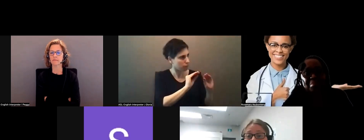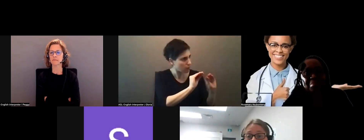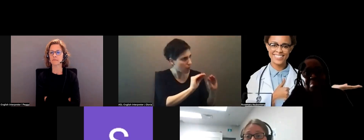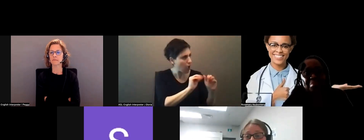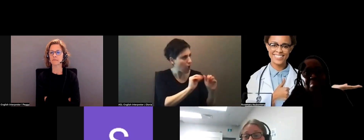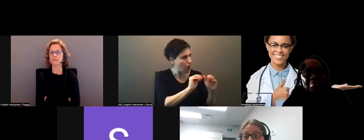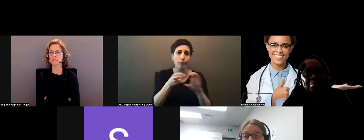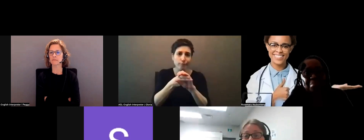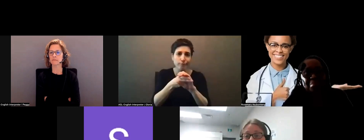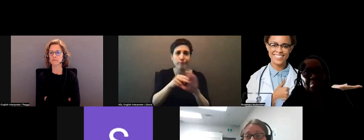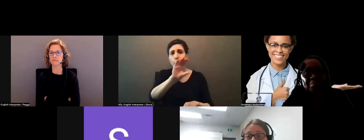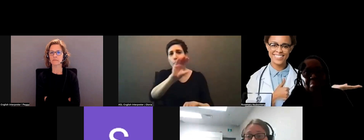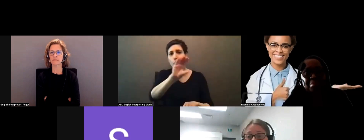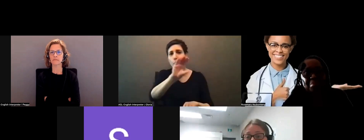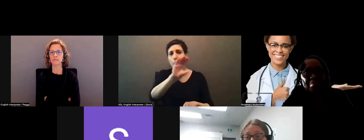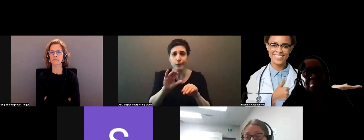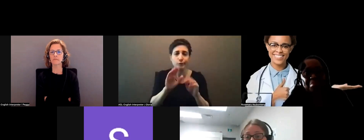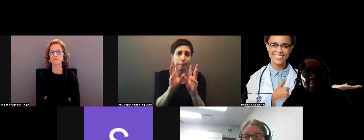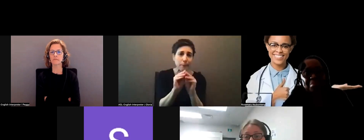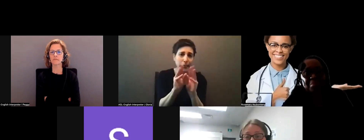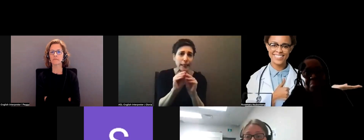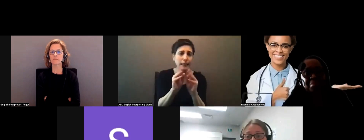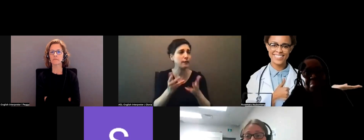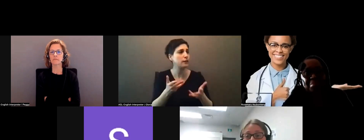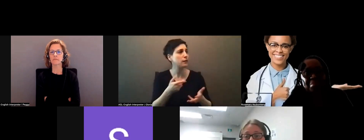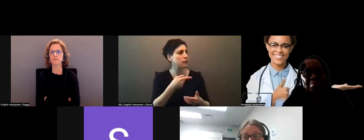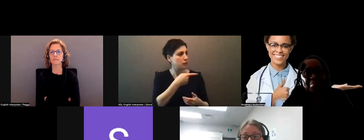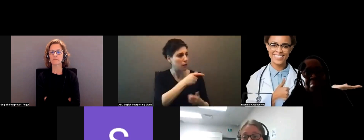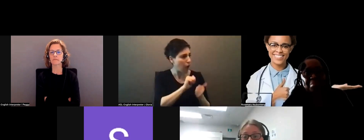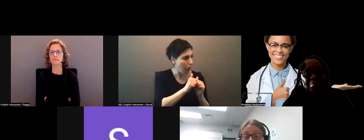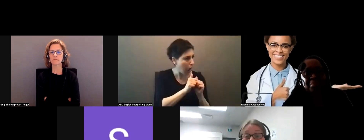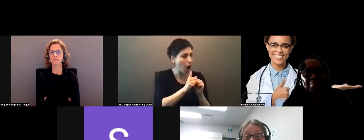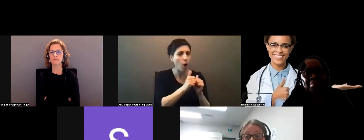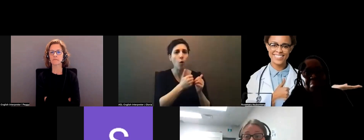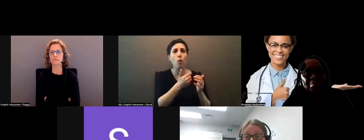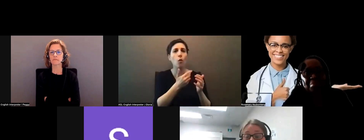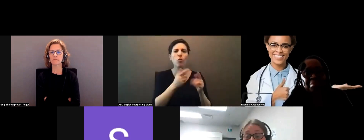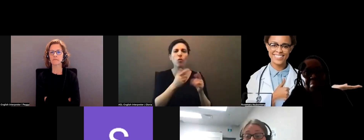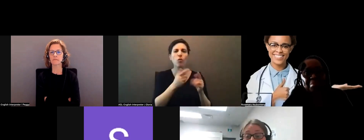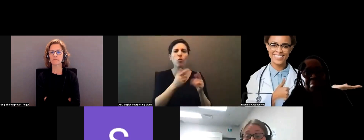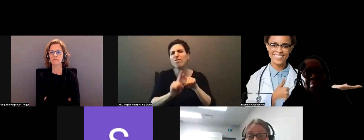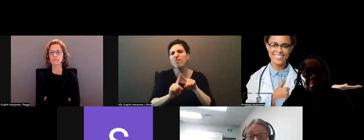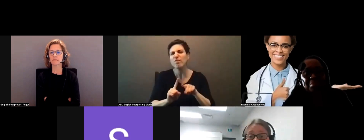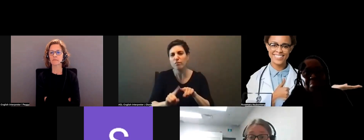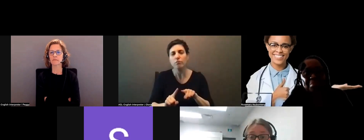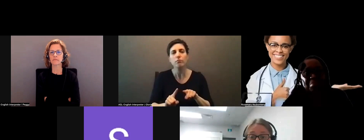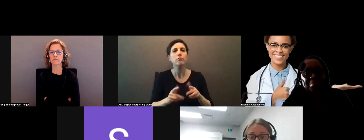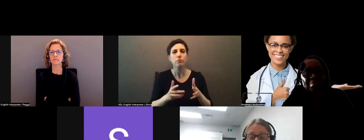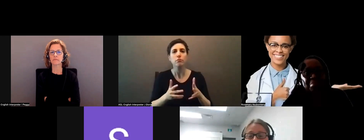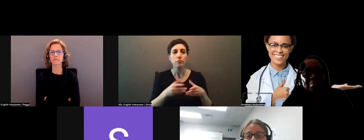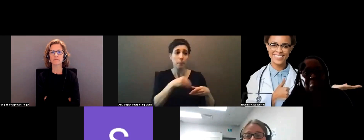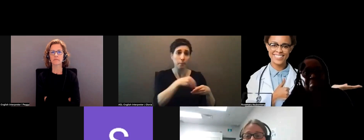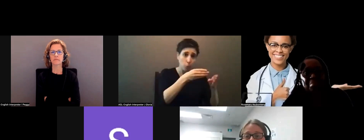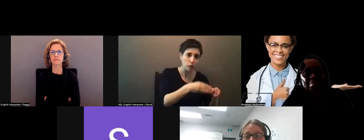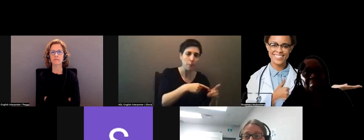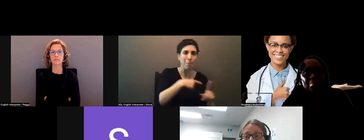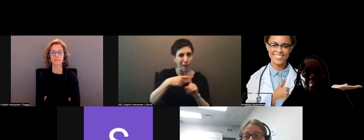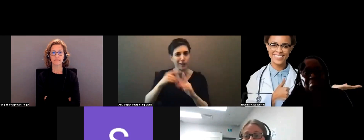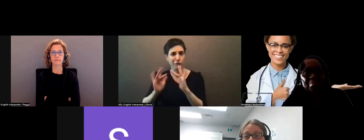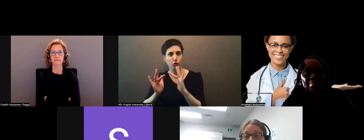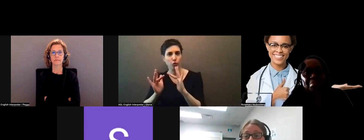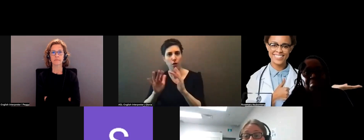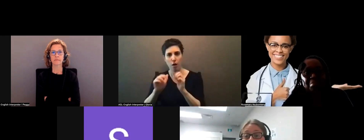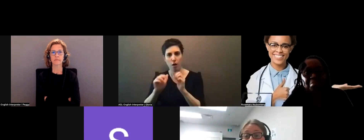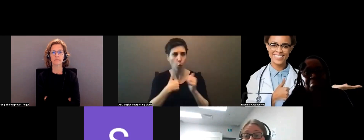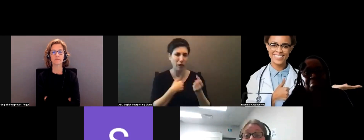virtual meeting skills, using Zooms, participating and integrating in class virtually. And also